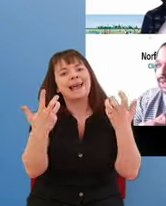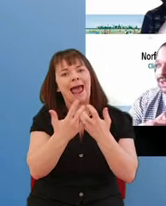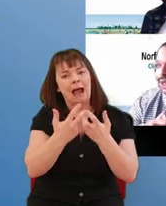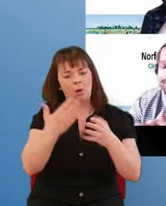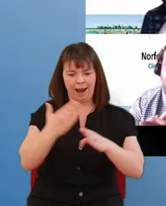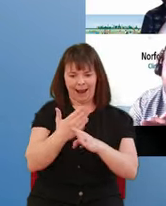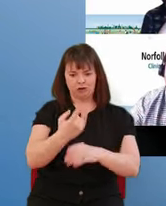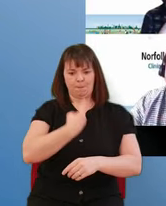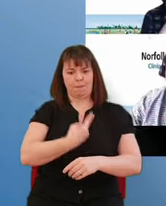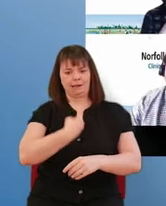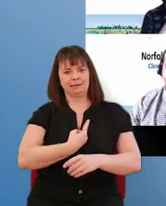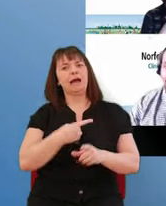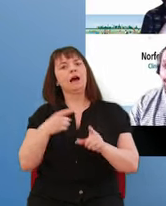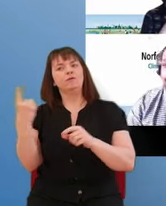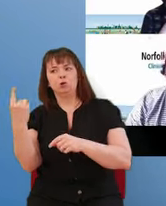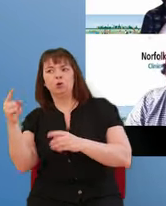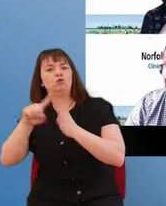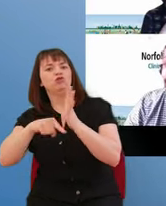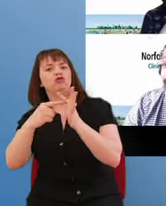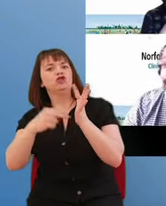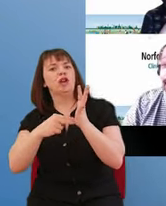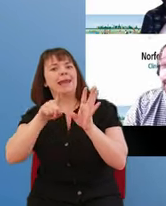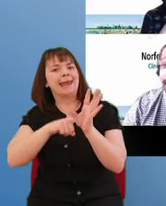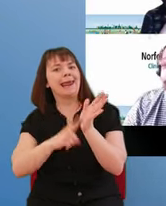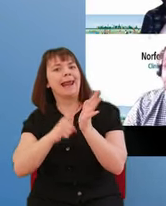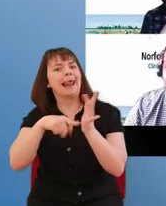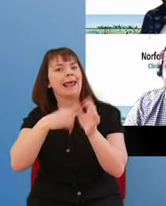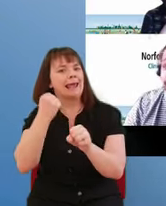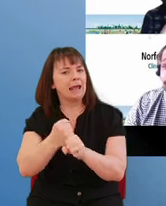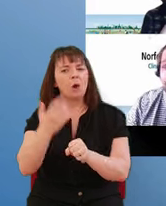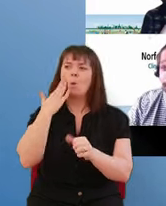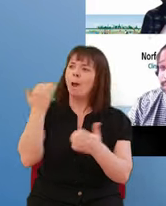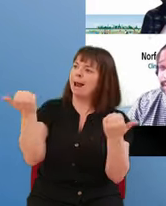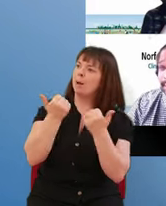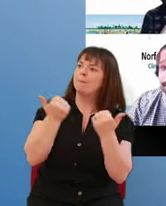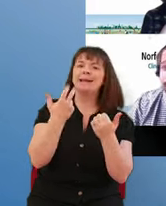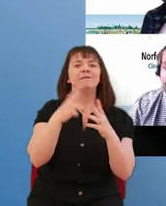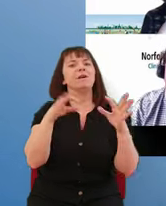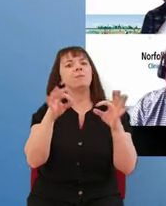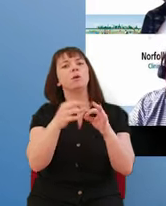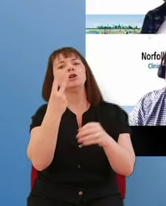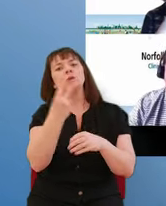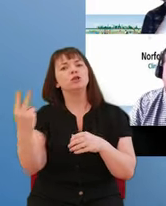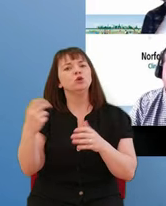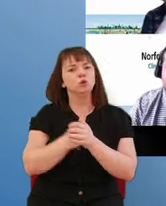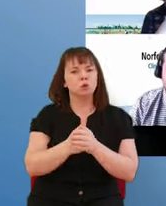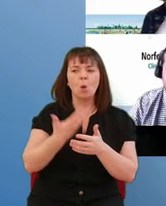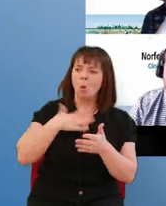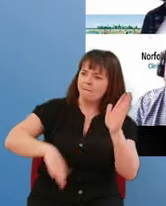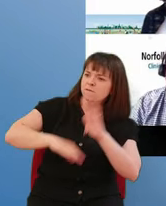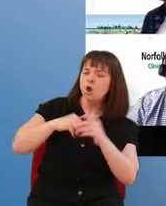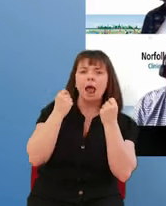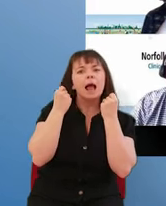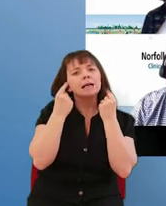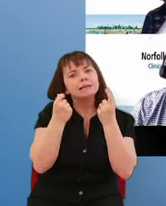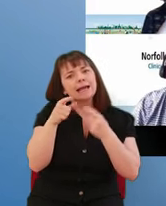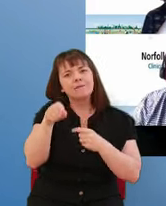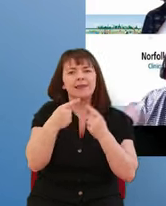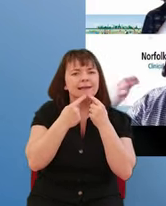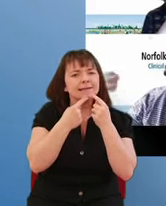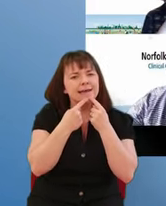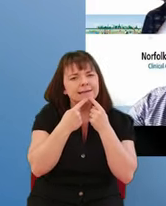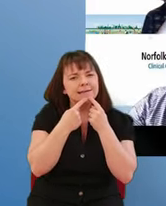some changes that we think will make a difference to it. Action number 2 was the importance of real-time data and availability of dashboards.